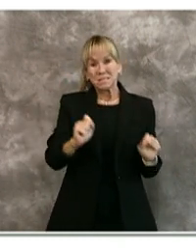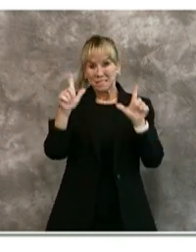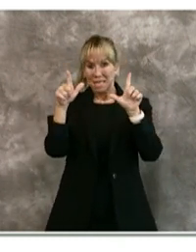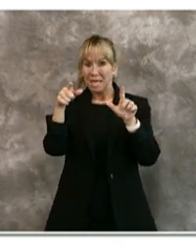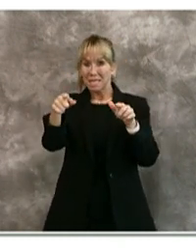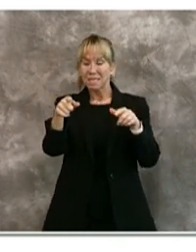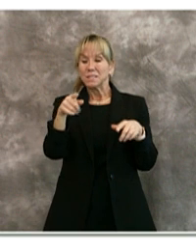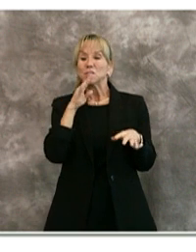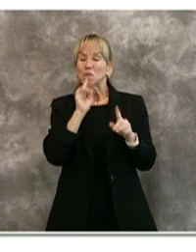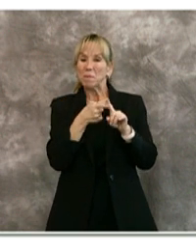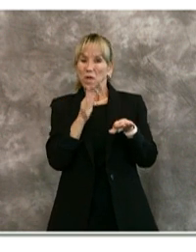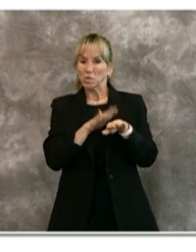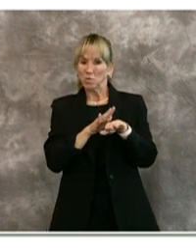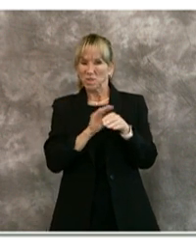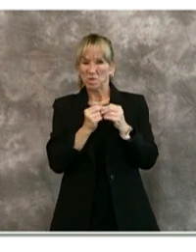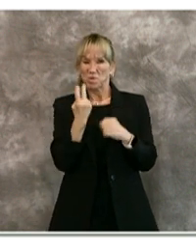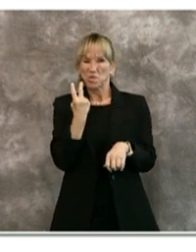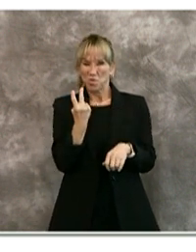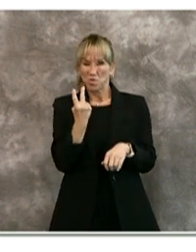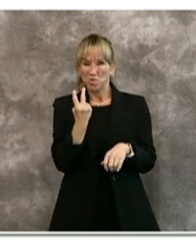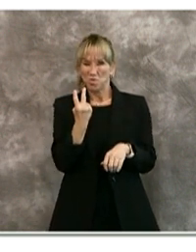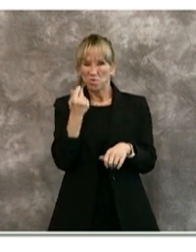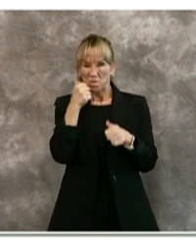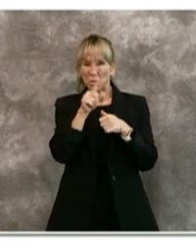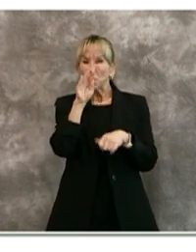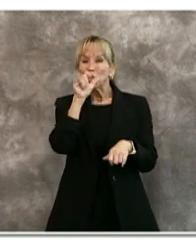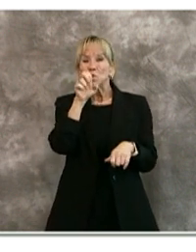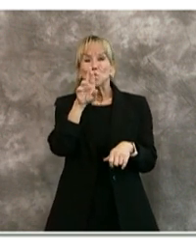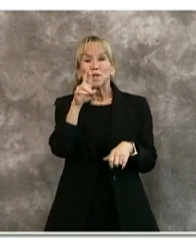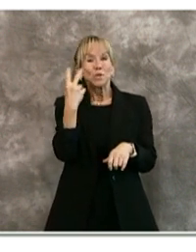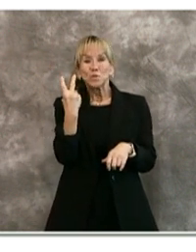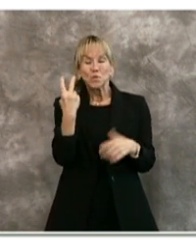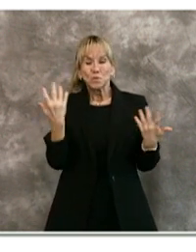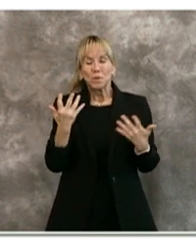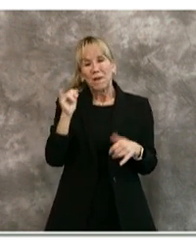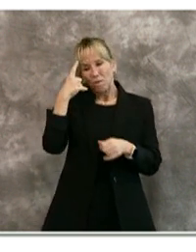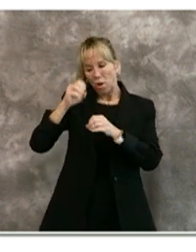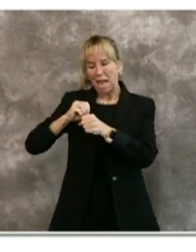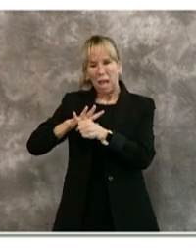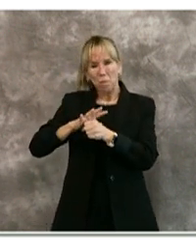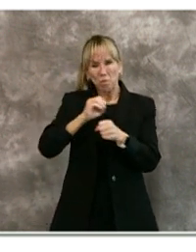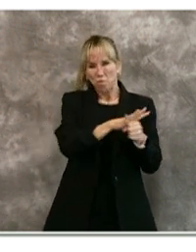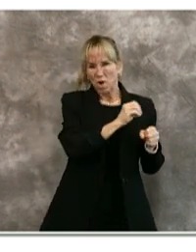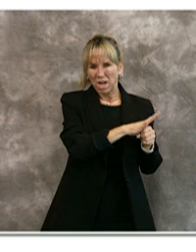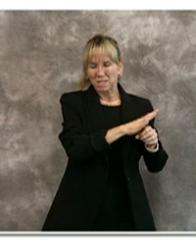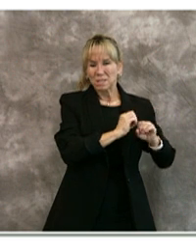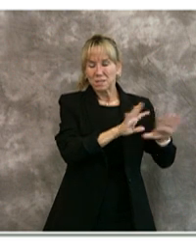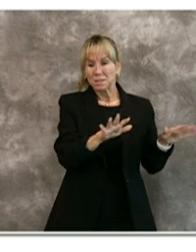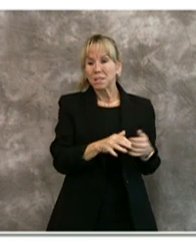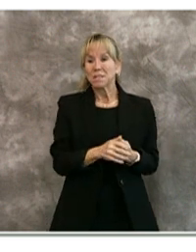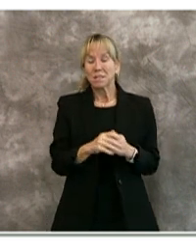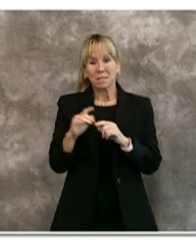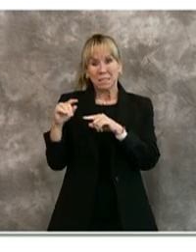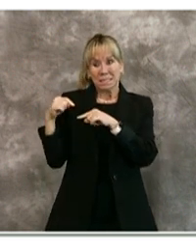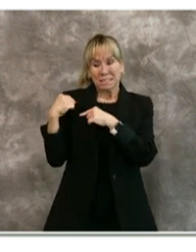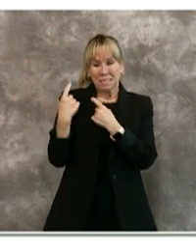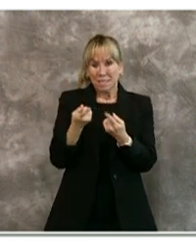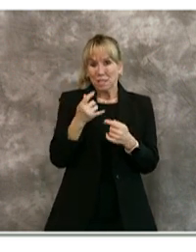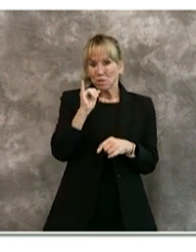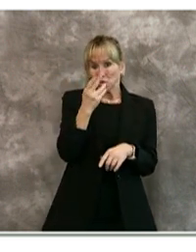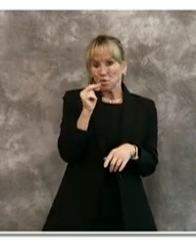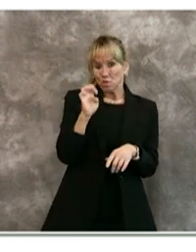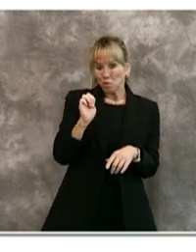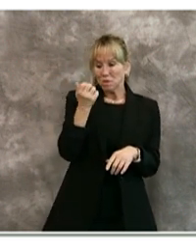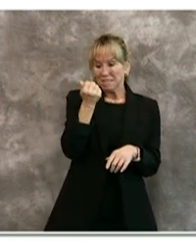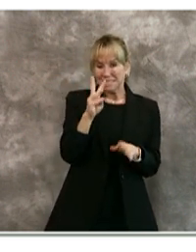number 2, which is related to outbreaks. So for June 16th, 3 outbreaks dropped off and